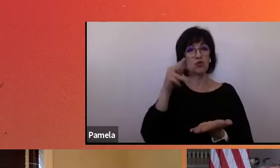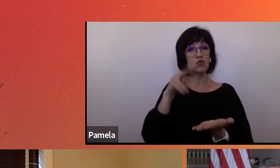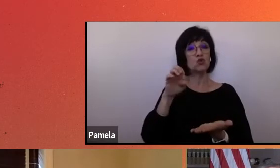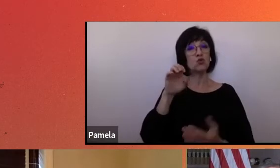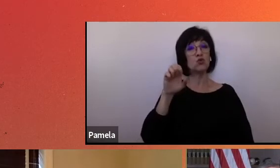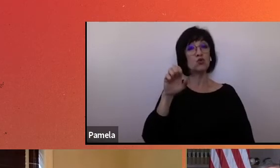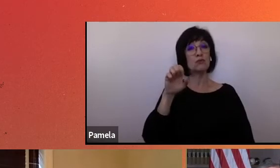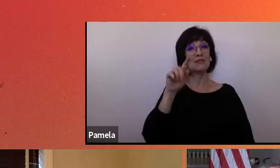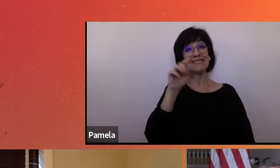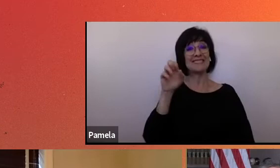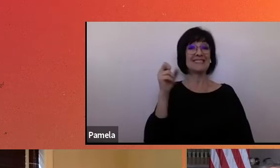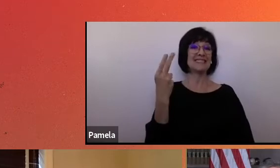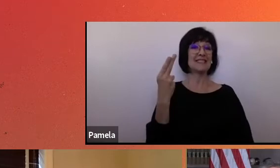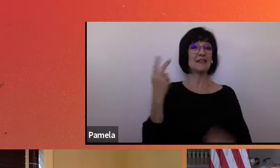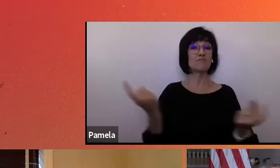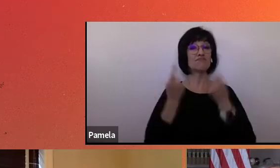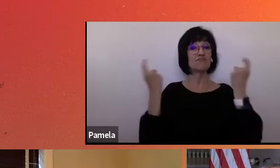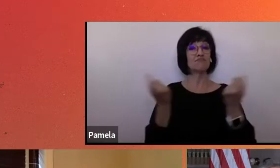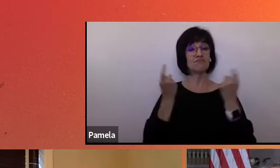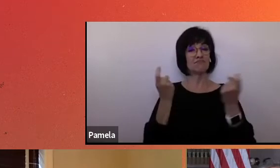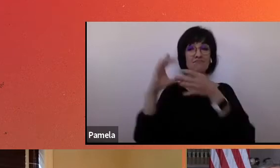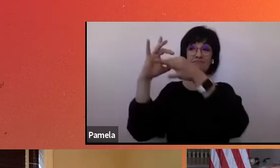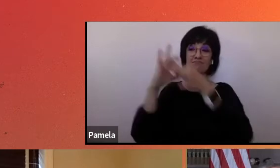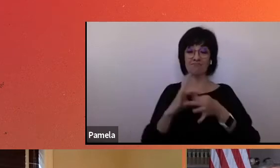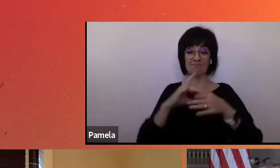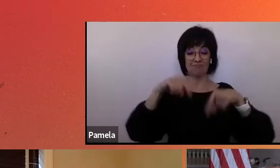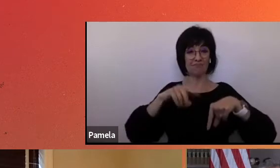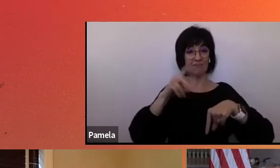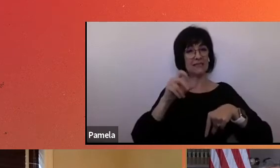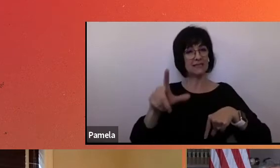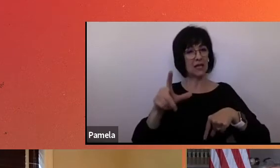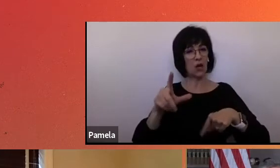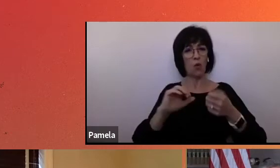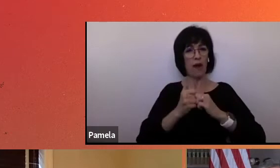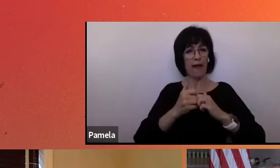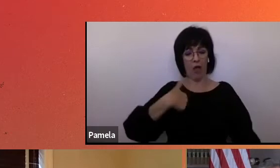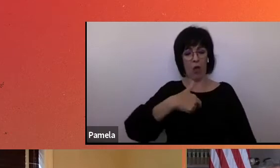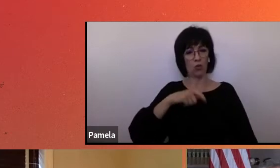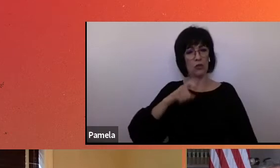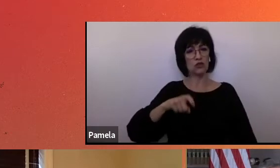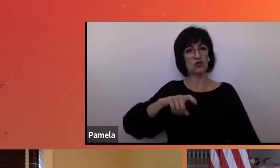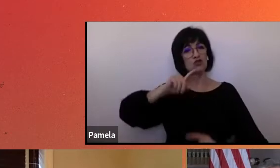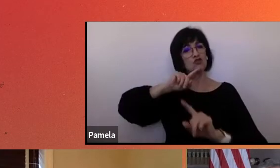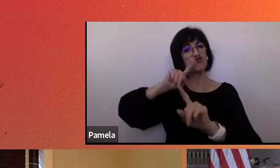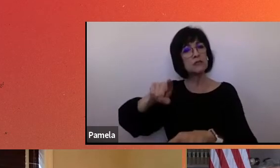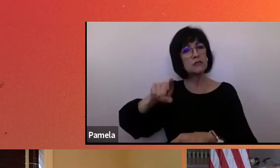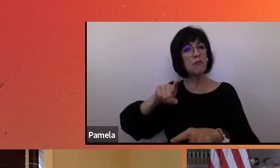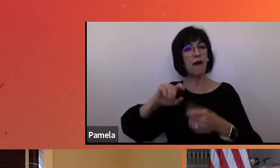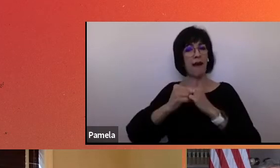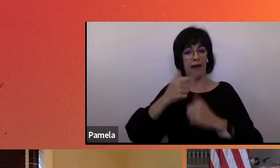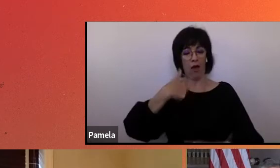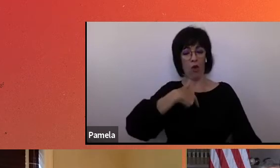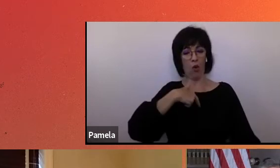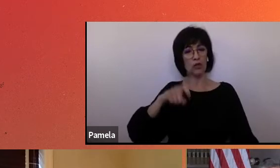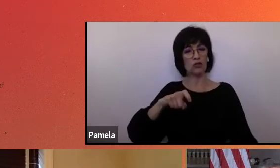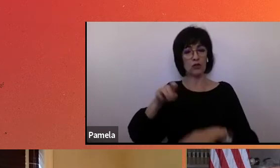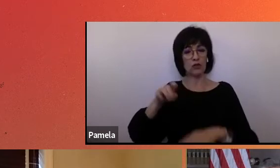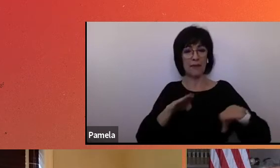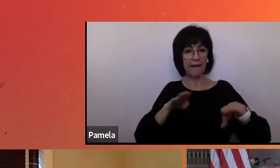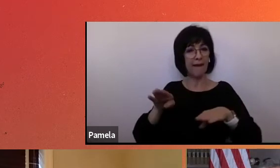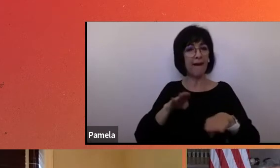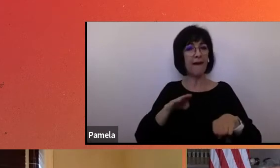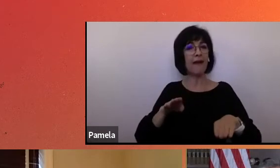we respond to it as a ceremonial holiday, as a national holiday, as a state